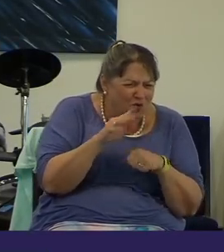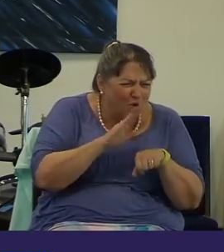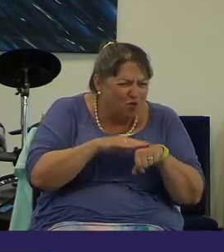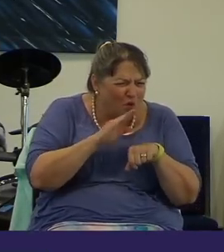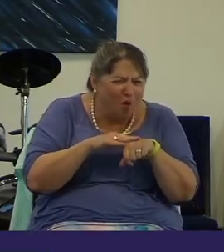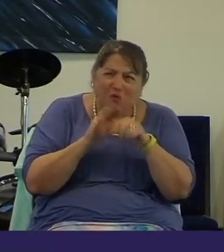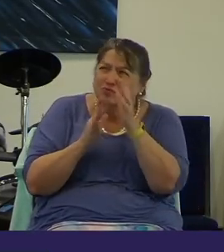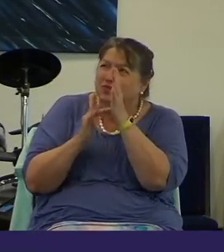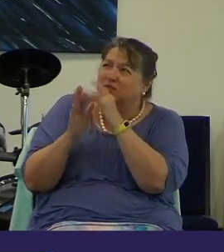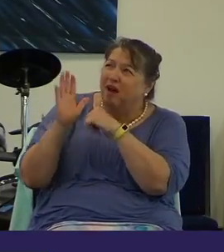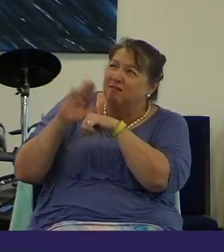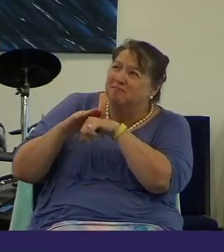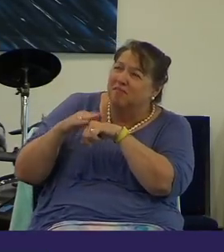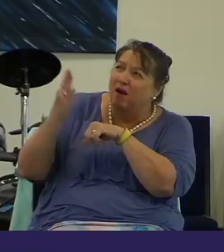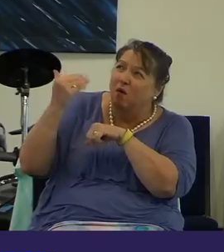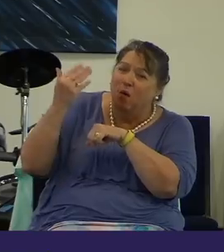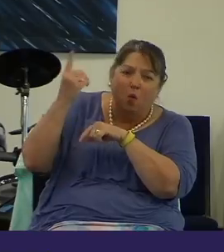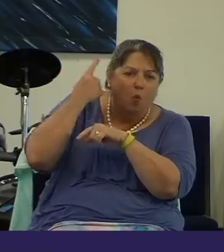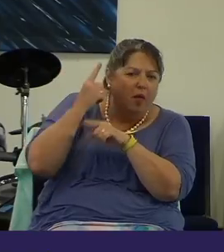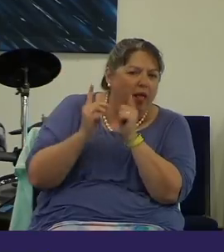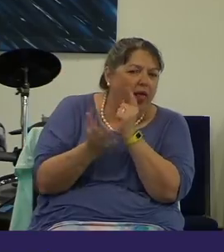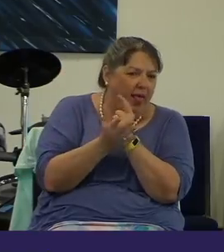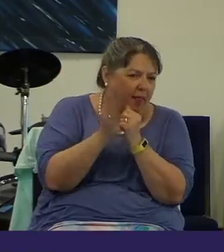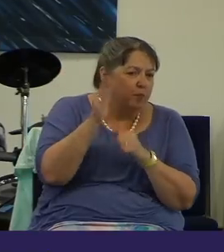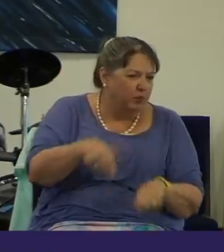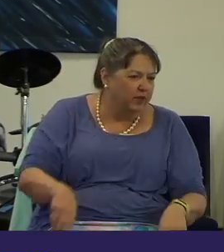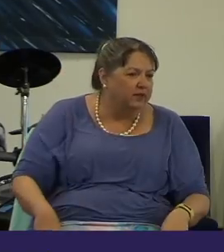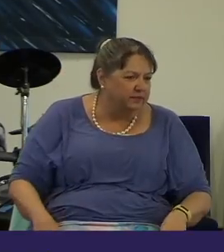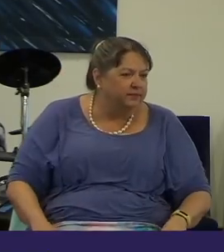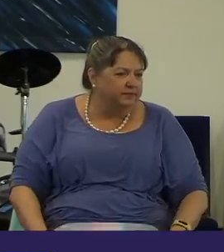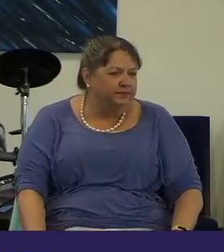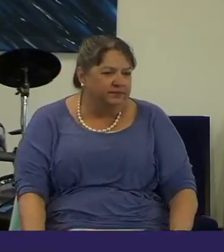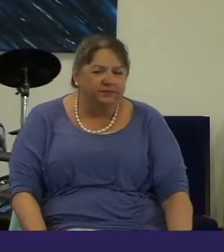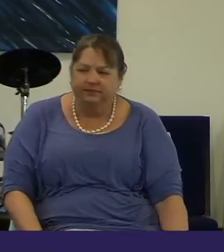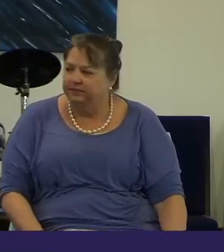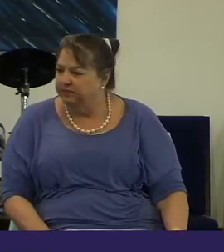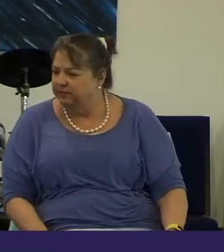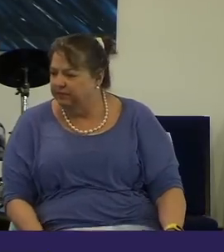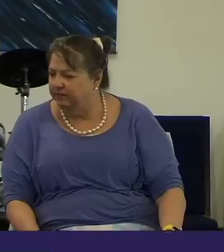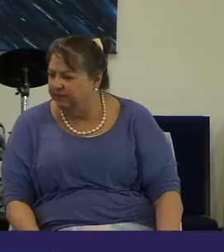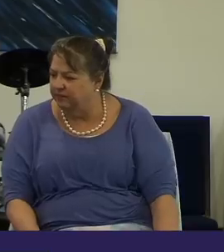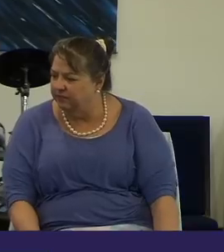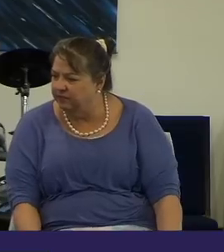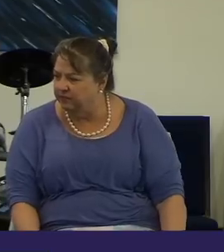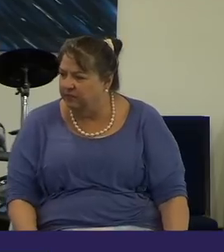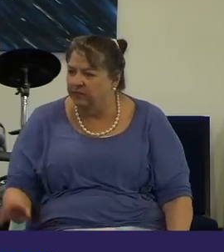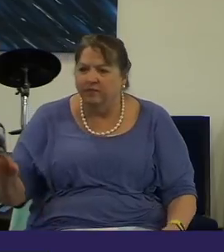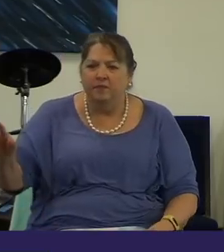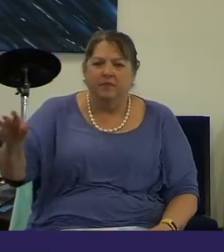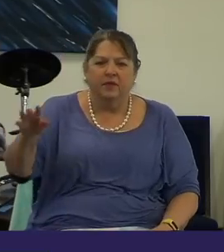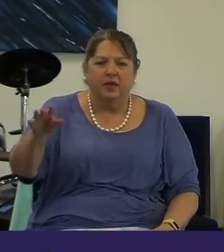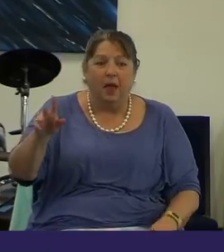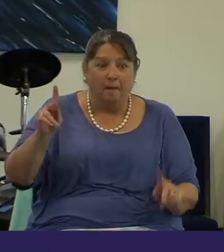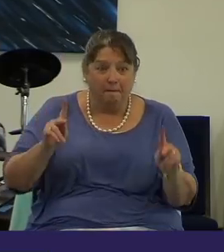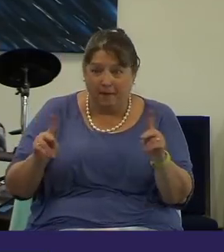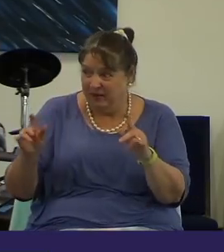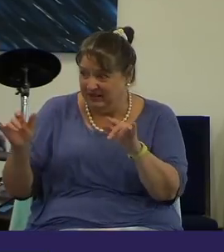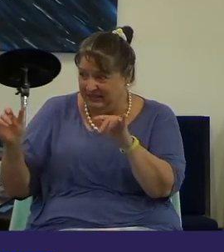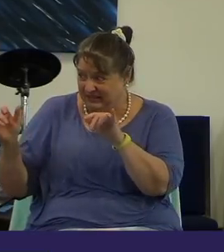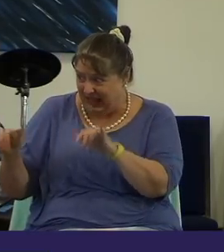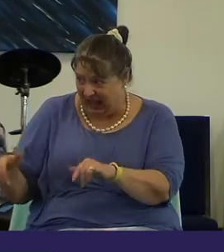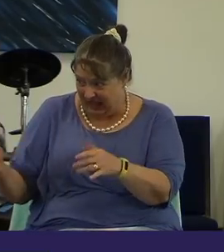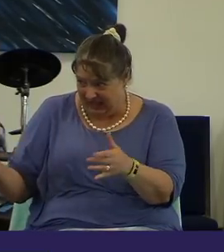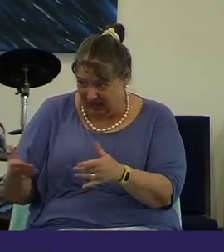and he will come and be with you. Okay? So now, for you that are going to be in here during church